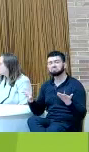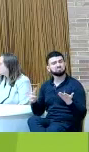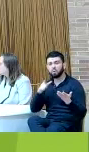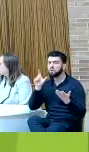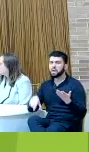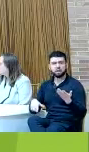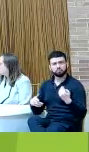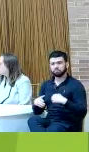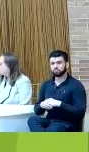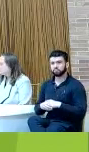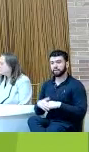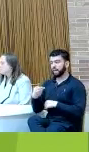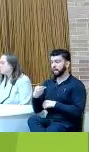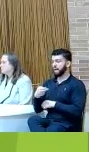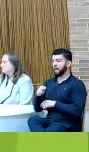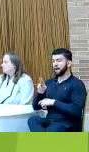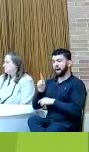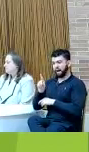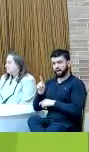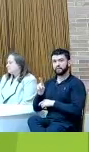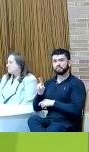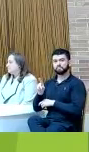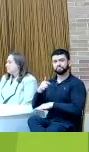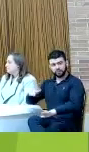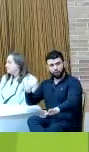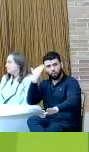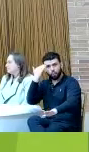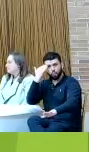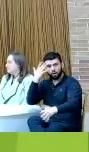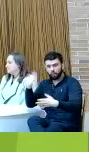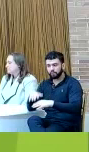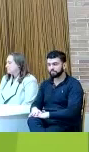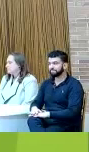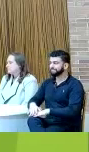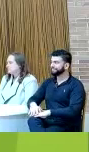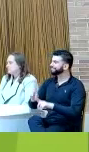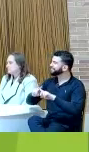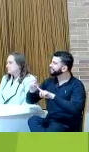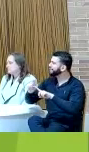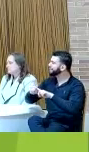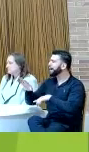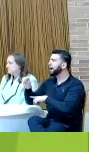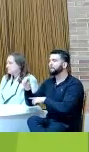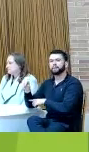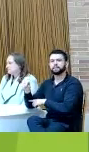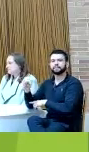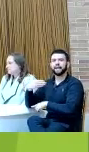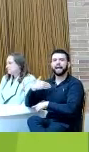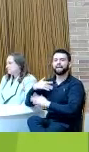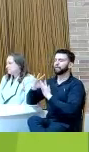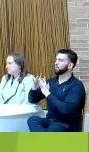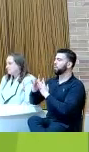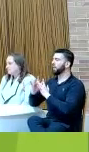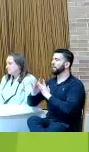HUD we've be we've been becoming increasingly aware of various companies out there a lot of have an online